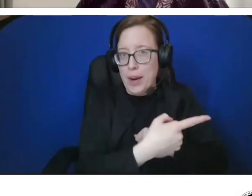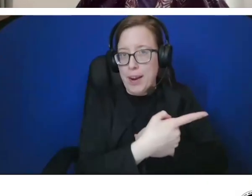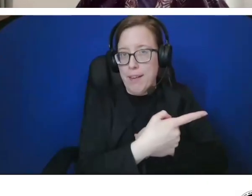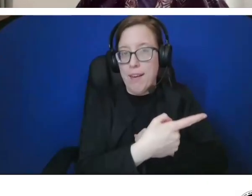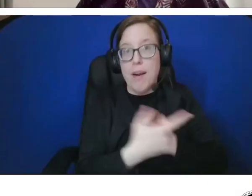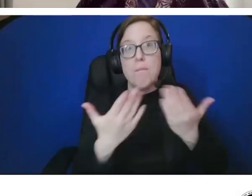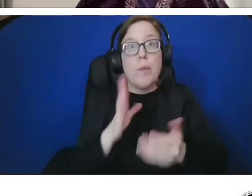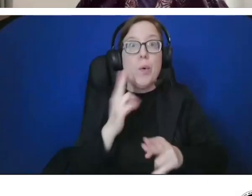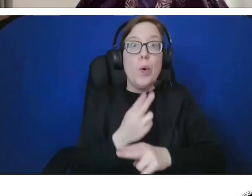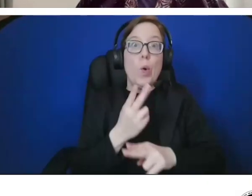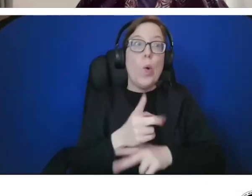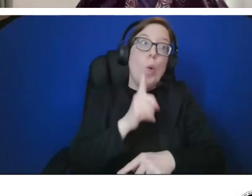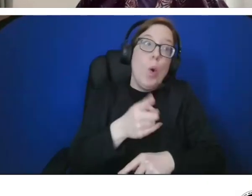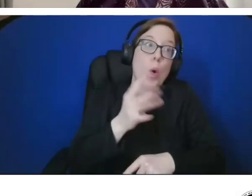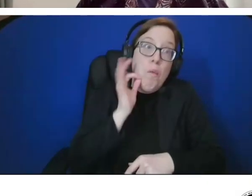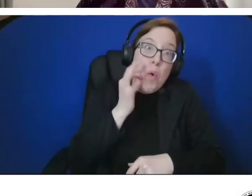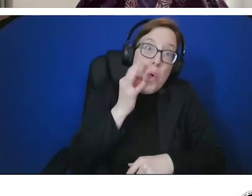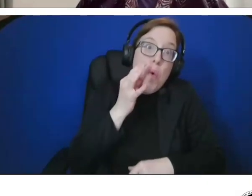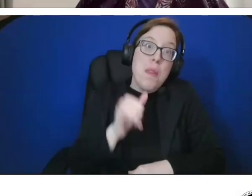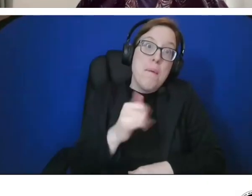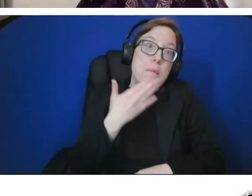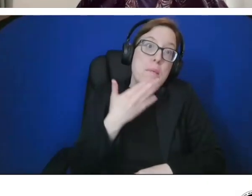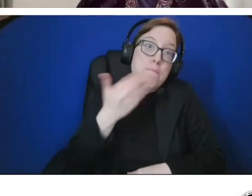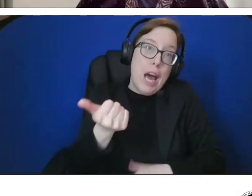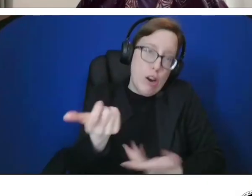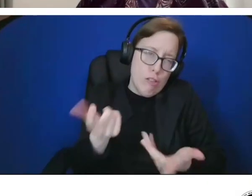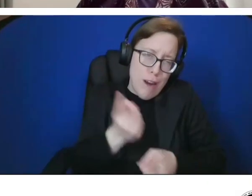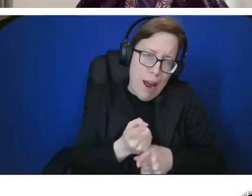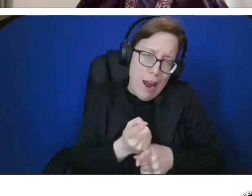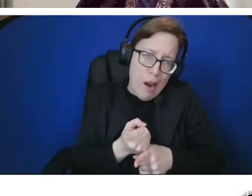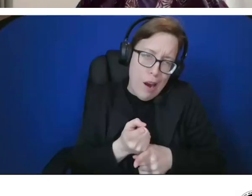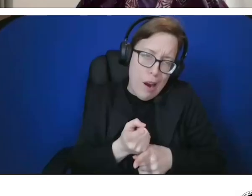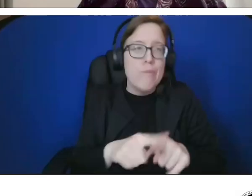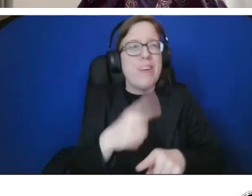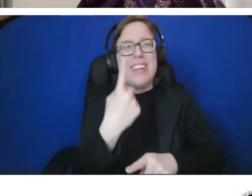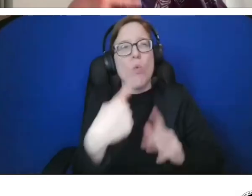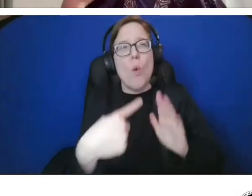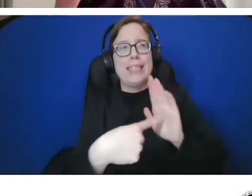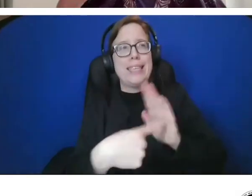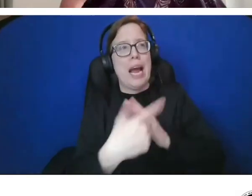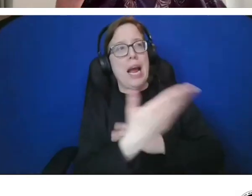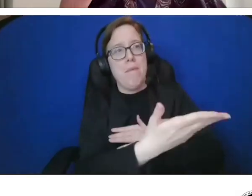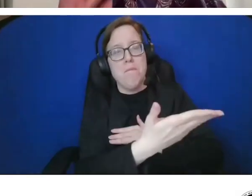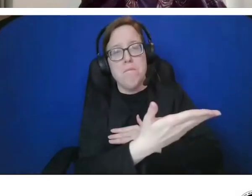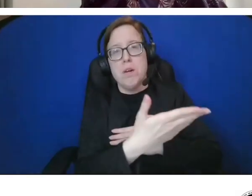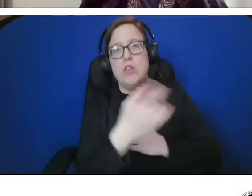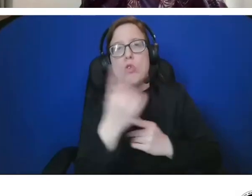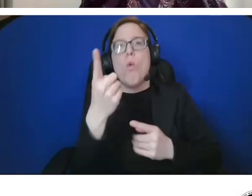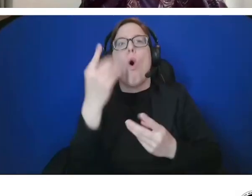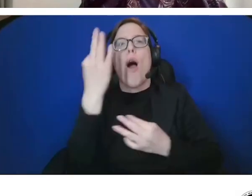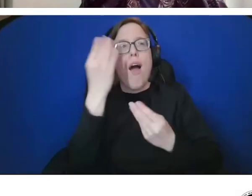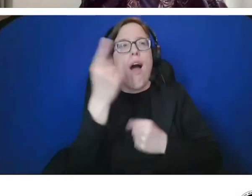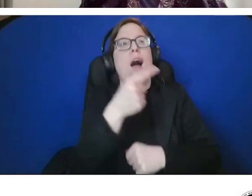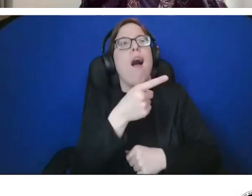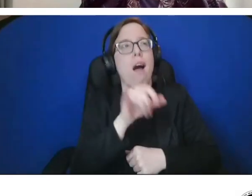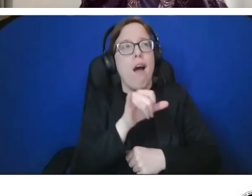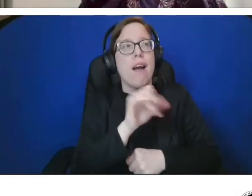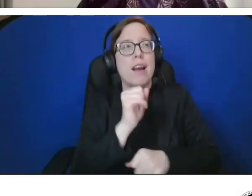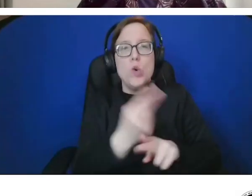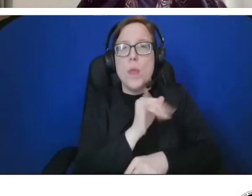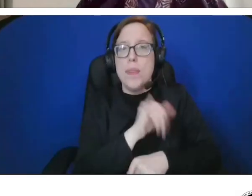we might want to use real fruit. That would be better, wouldn't it? But it's just an example to get you thinking then.